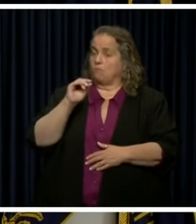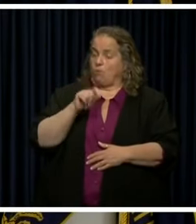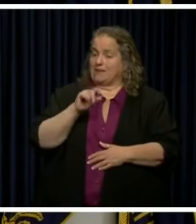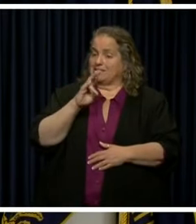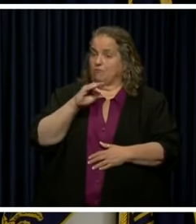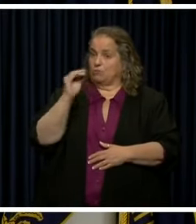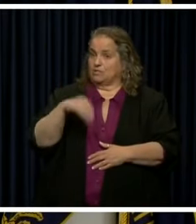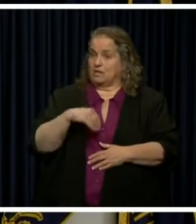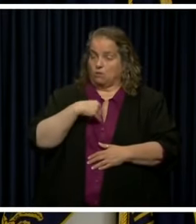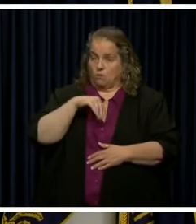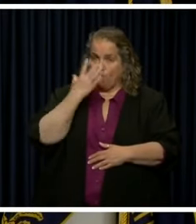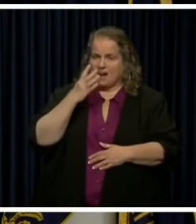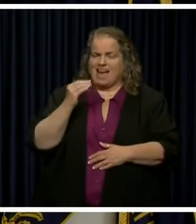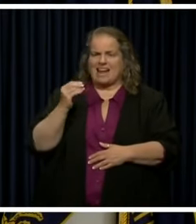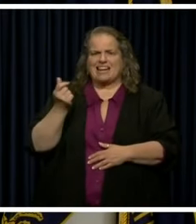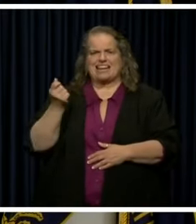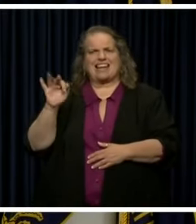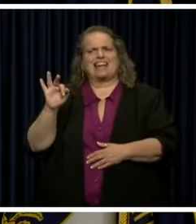77.7% white,